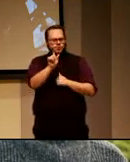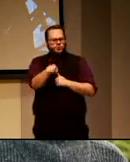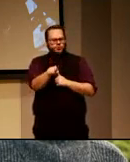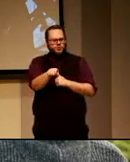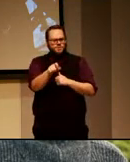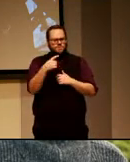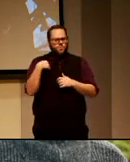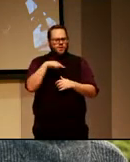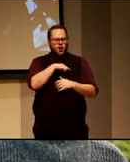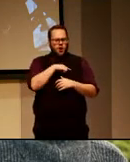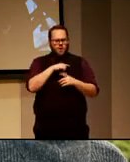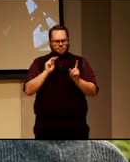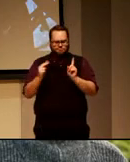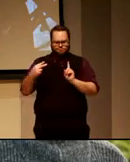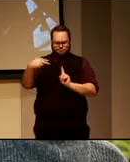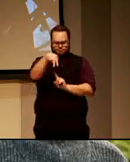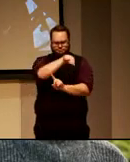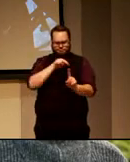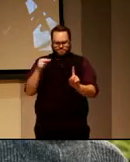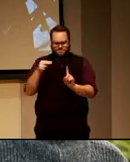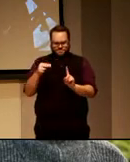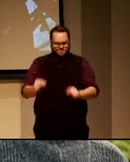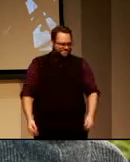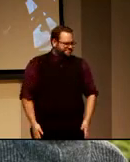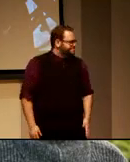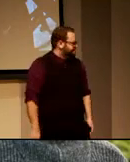because we're all coming at it from a different perspective.